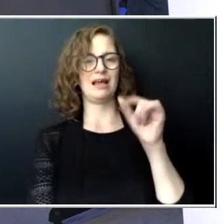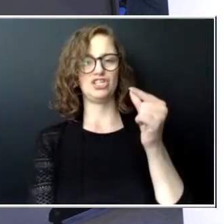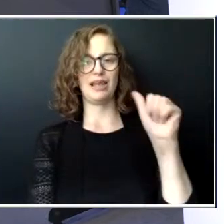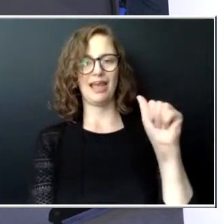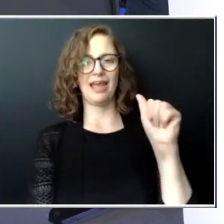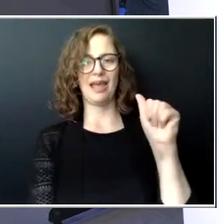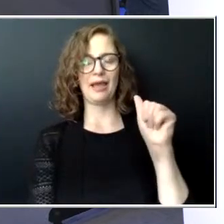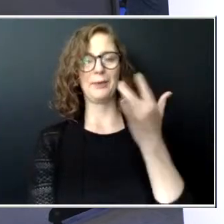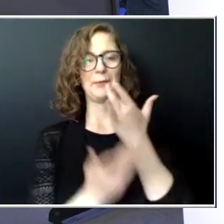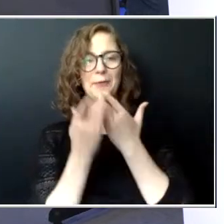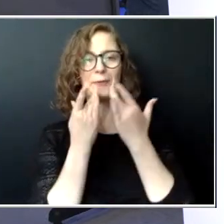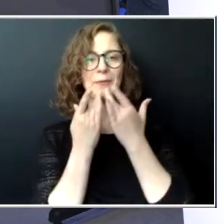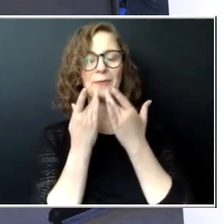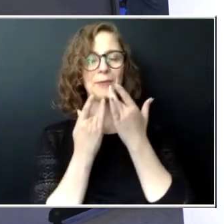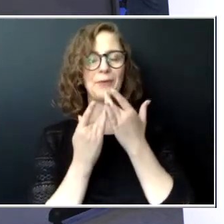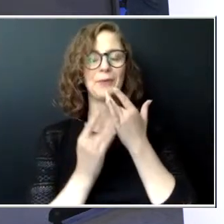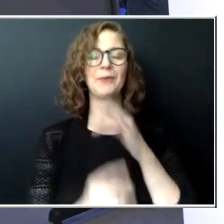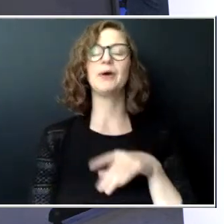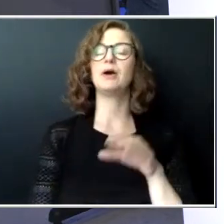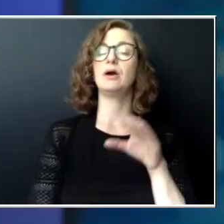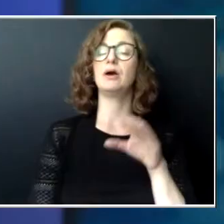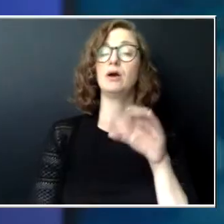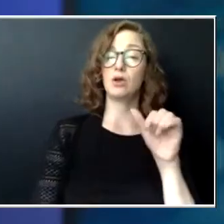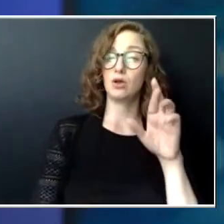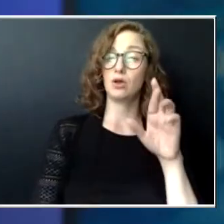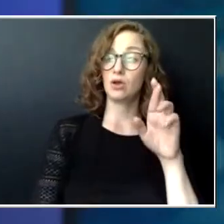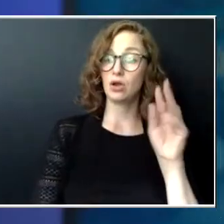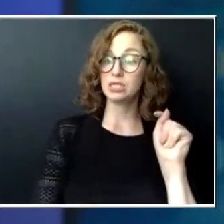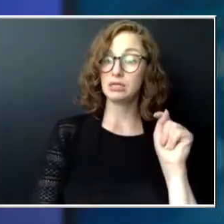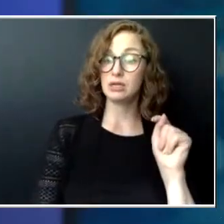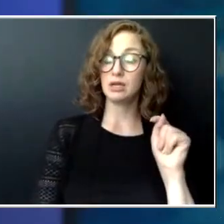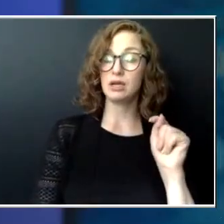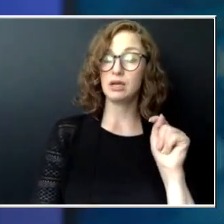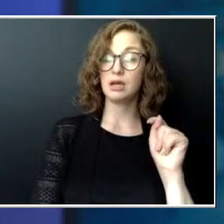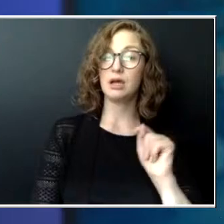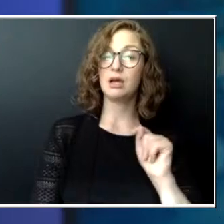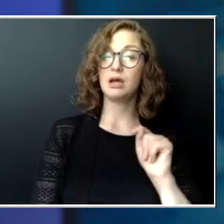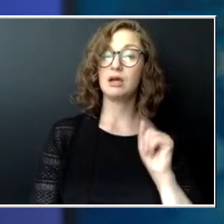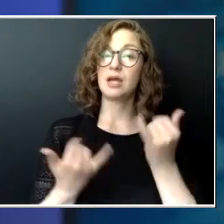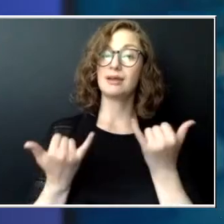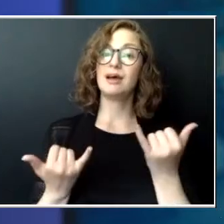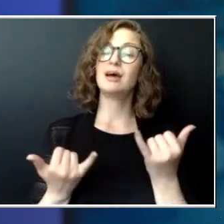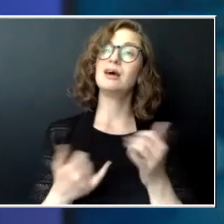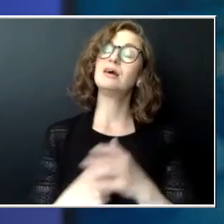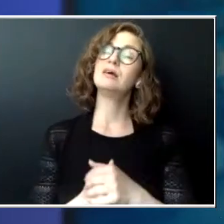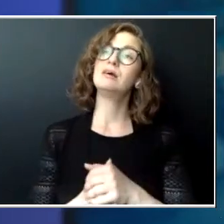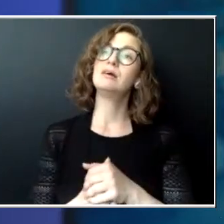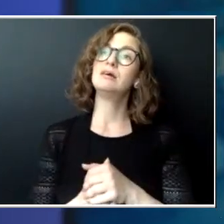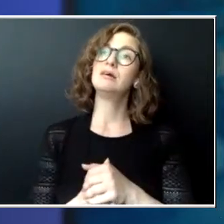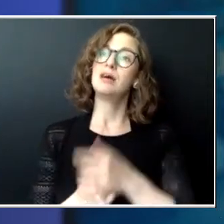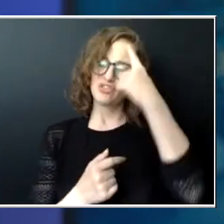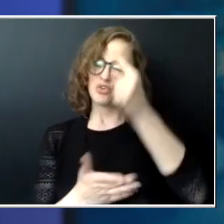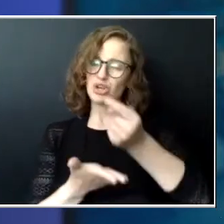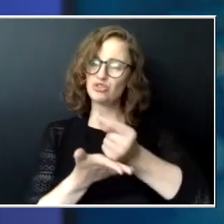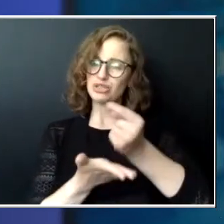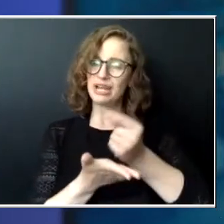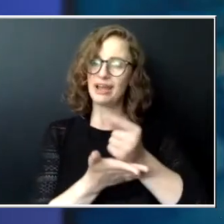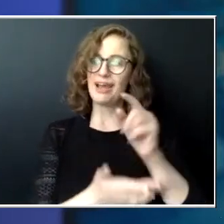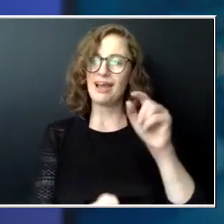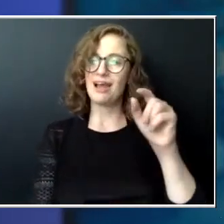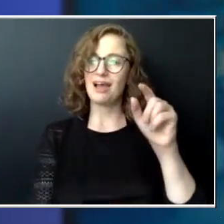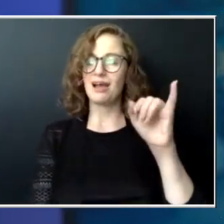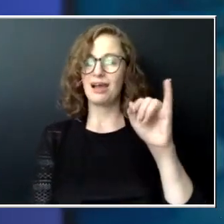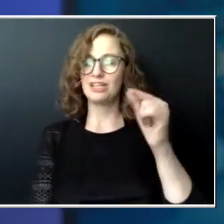So CAR T itself right now, for the treatment of IgA deficiency,